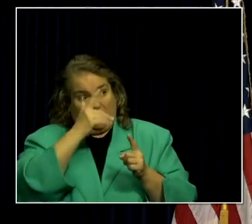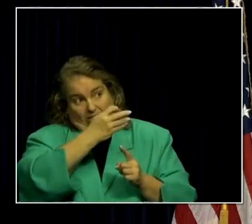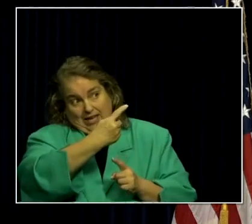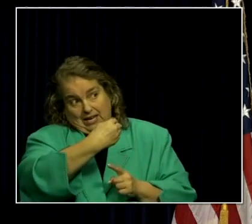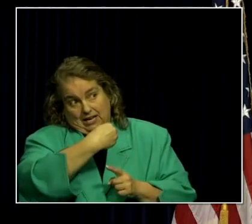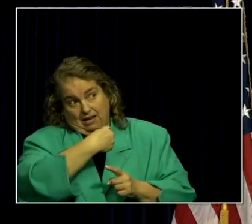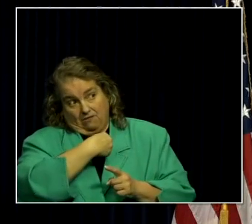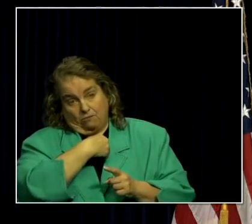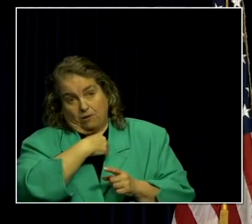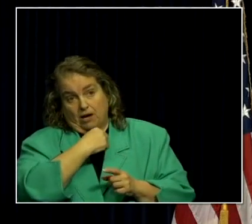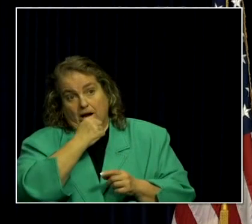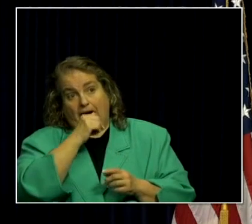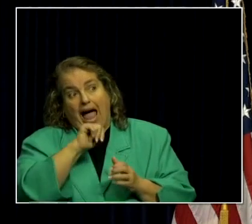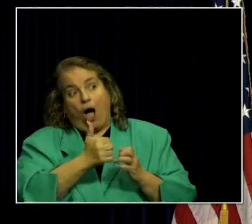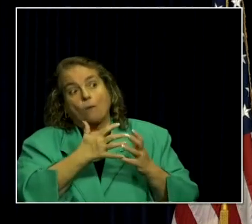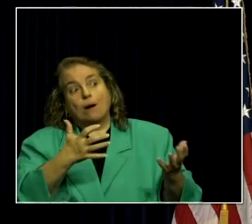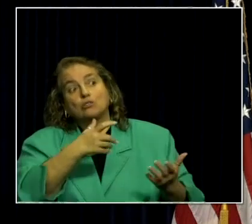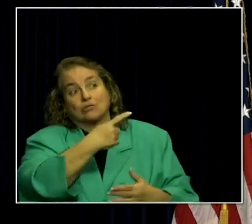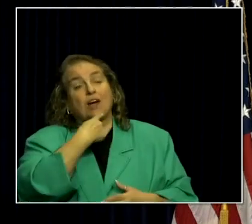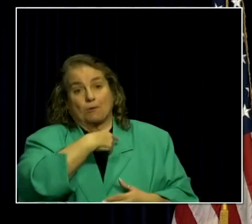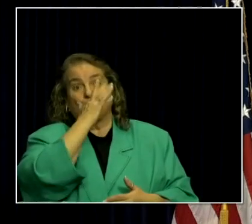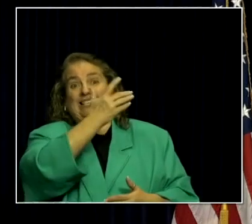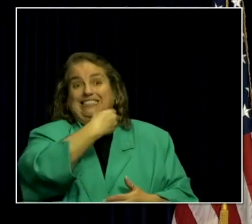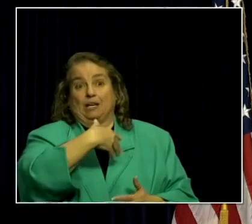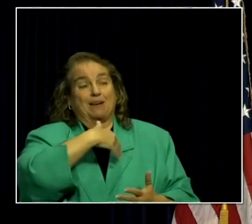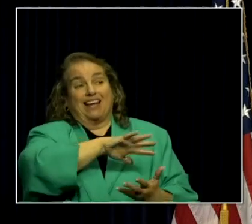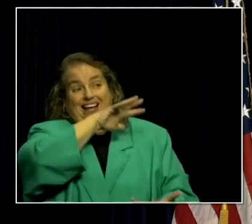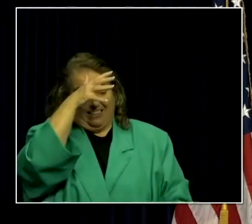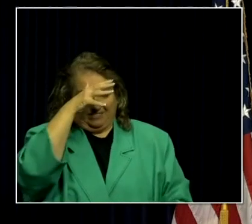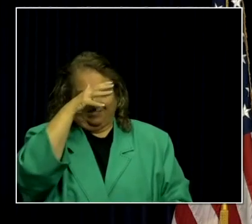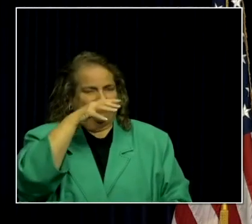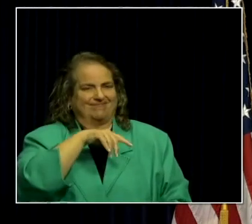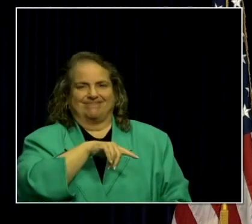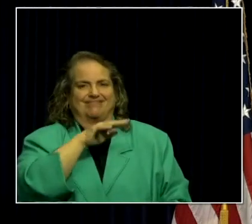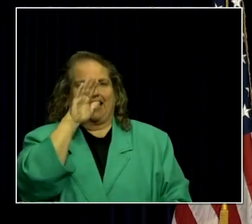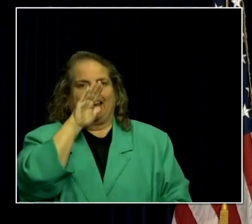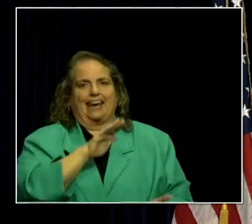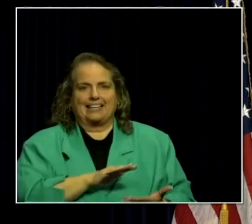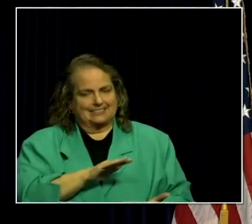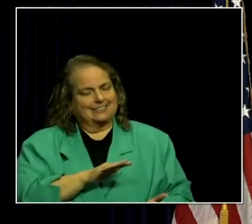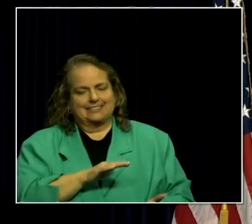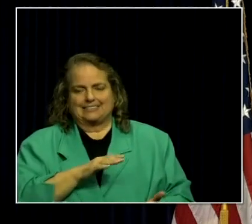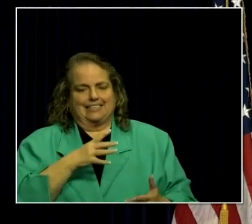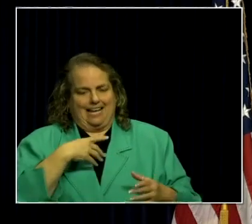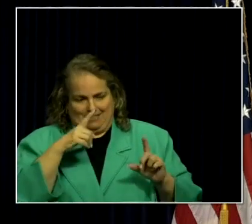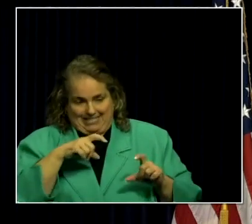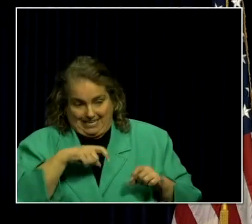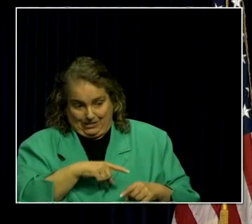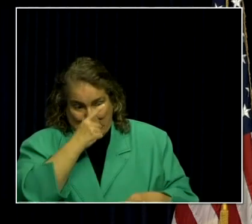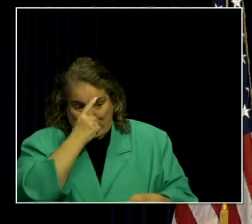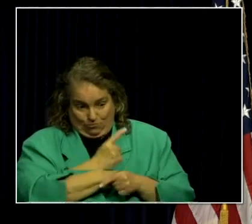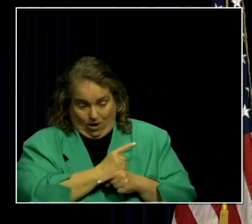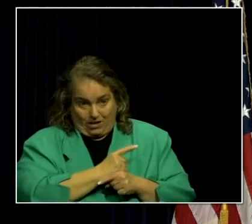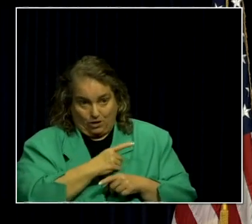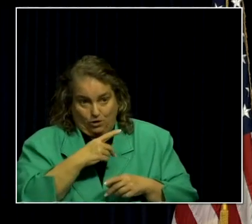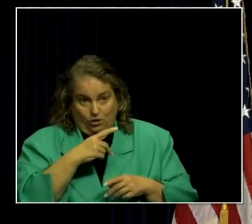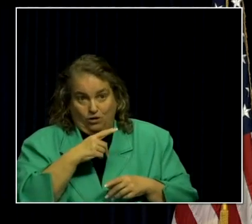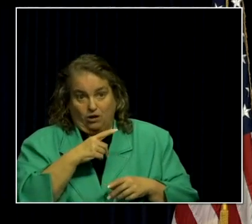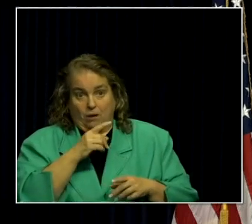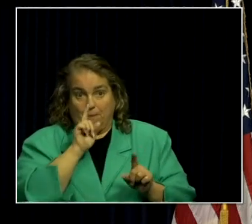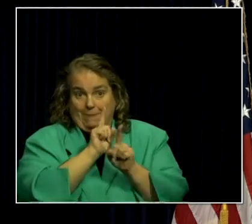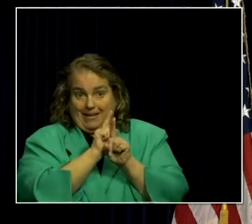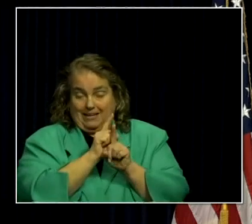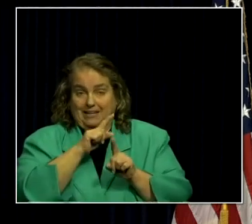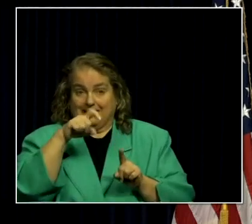say they're going to send you. We've already been through that. You then have to make sure that it meets the specs as they come in. And sometimes you make an